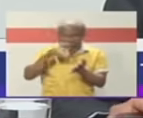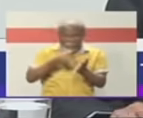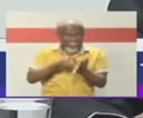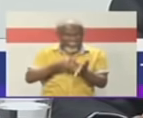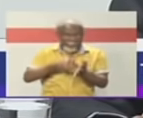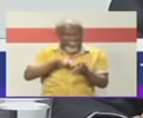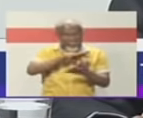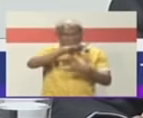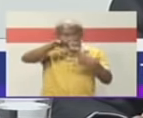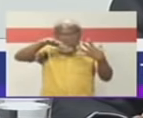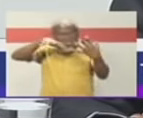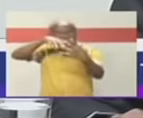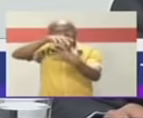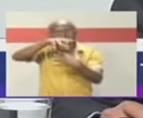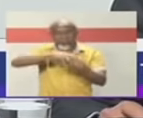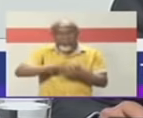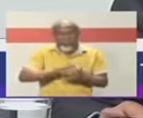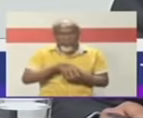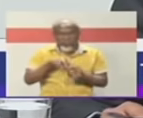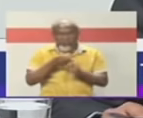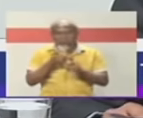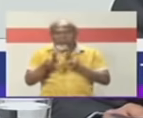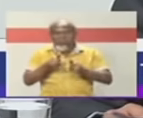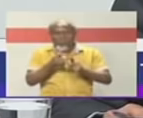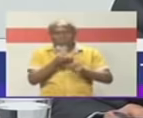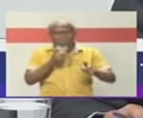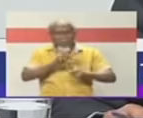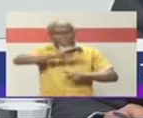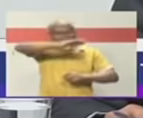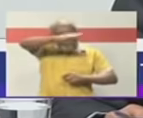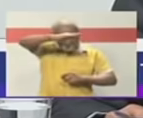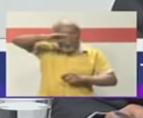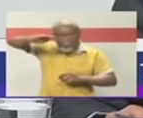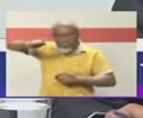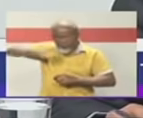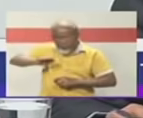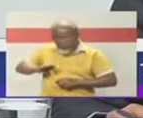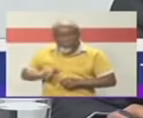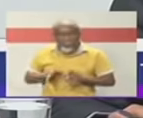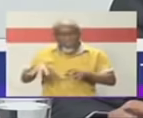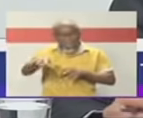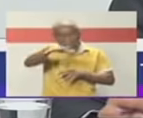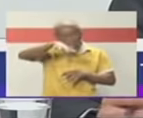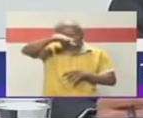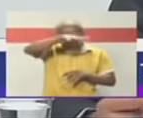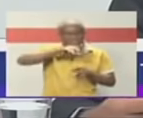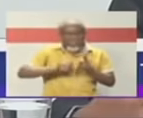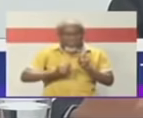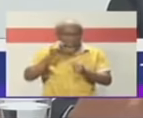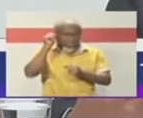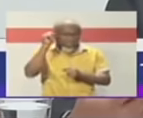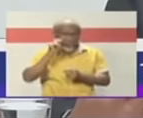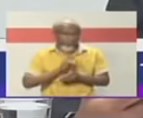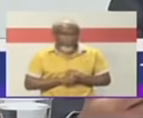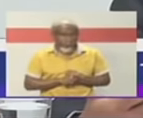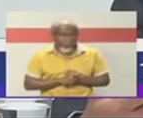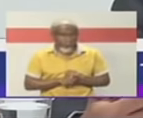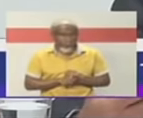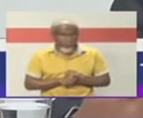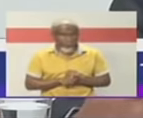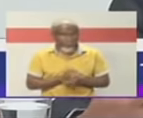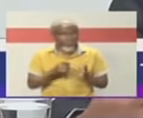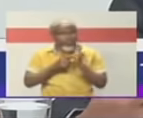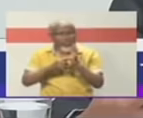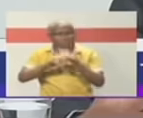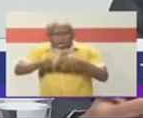Ladies and gentlemen, the point we are trying to make is this. It shows how easily, in